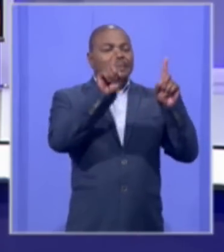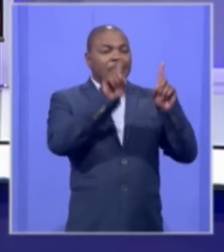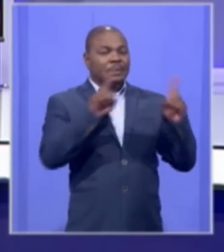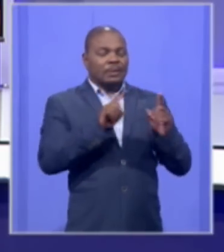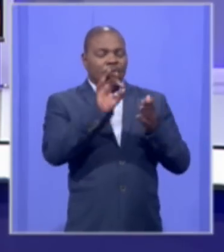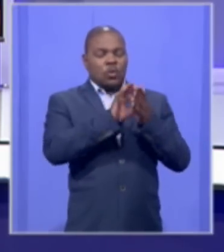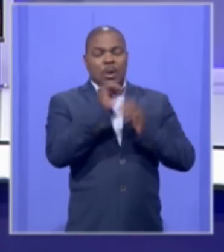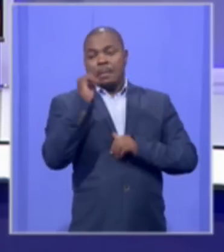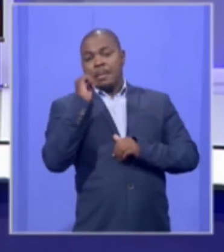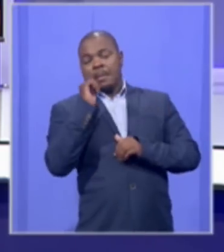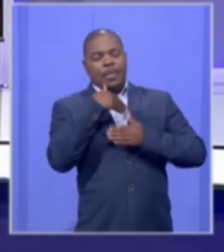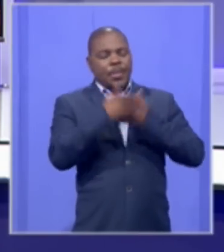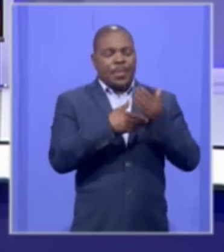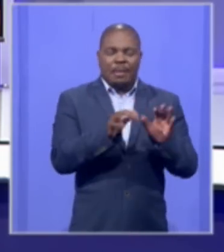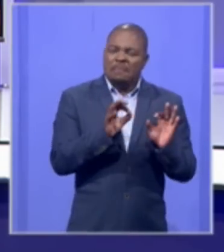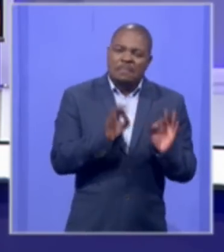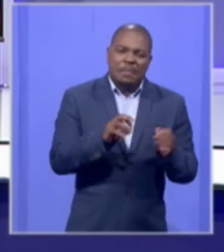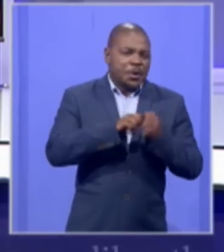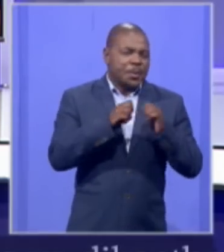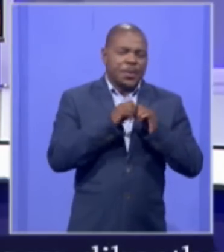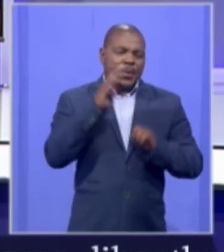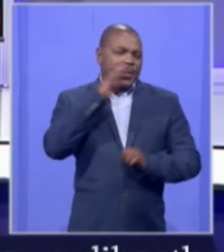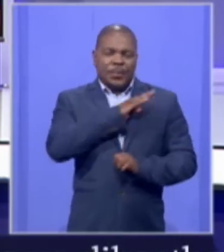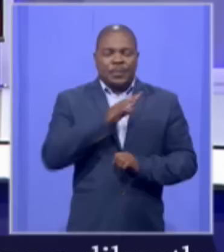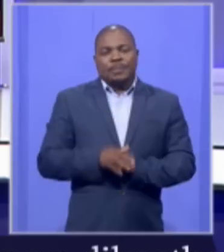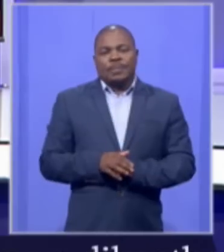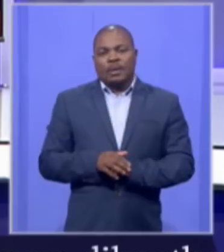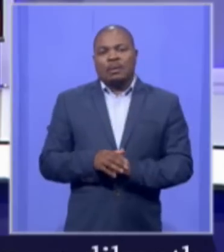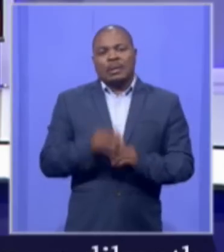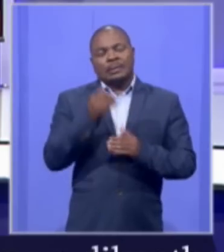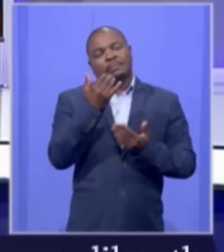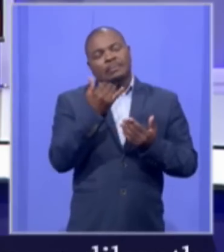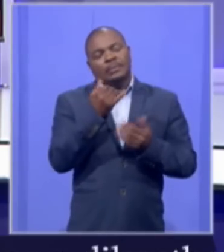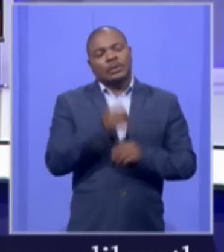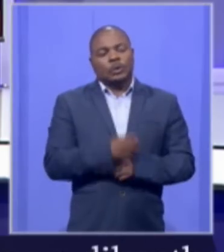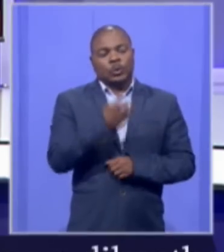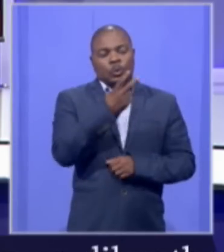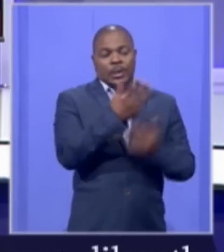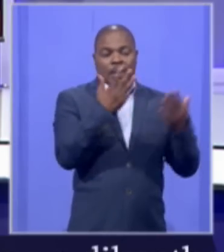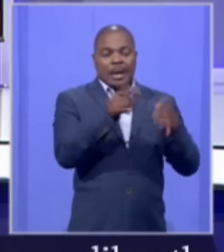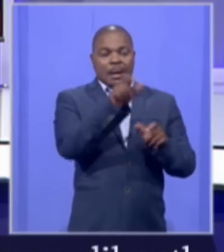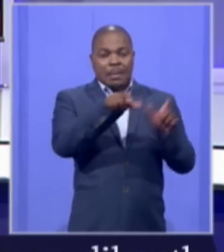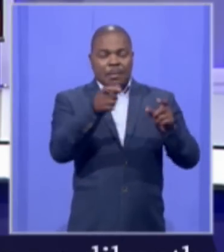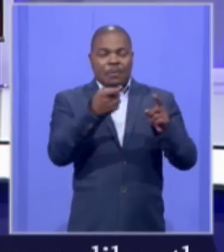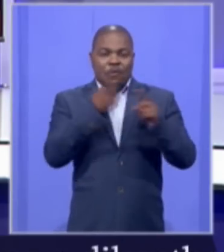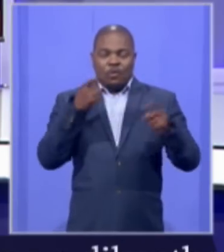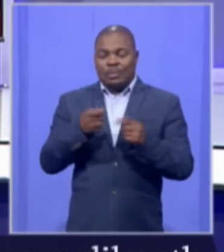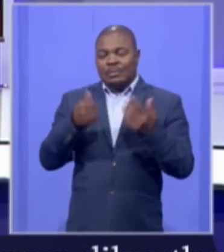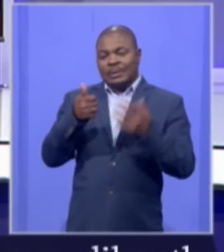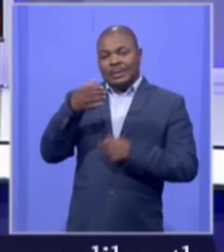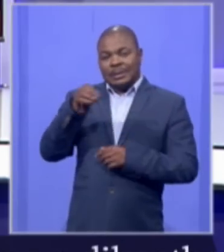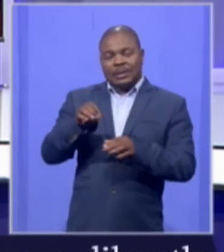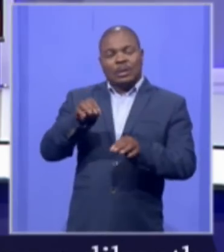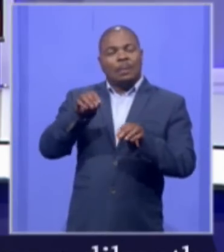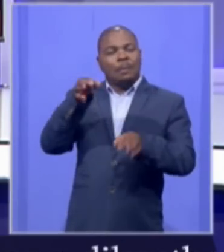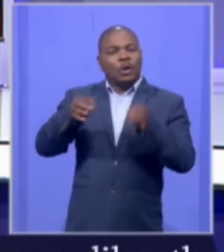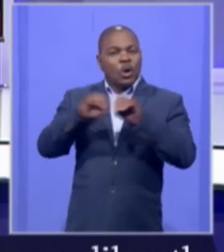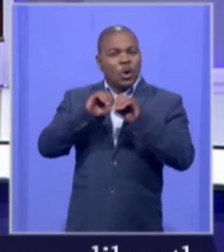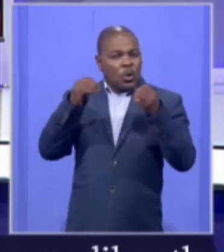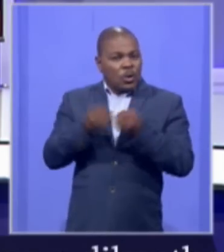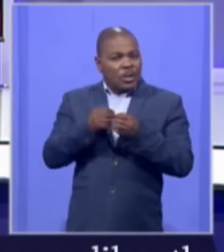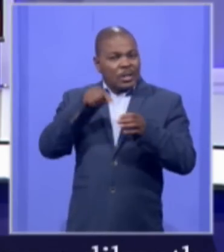la maabane di sepetše ka ntle le ditšhitišo. Bonkgetheng ba 29 go tšwa mekgatlong ye 16 ya dipolotiki ka